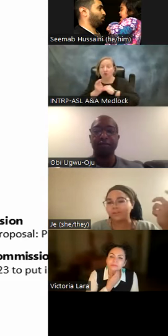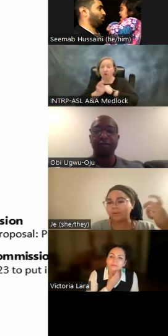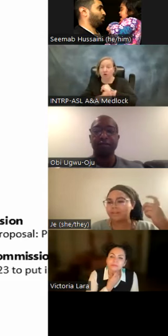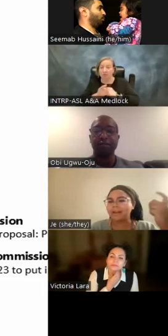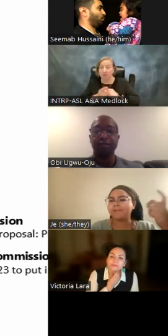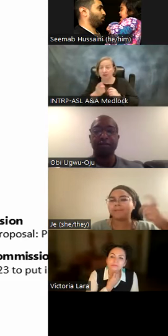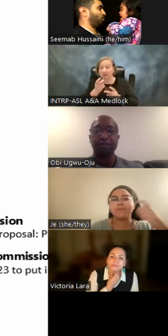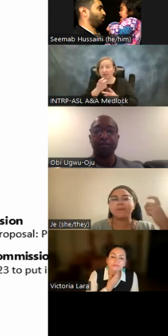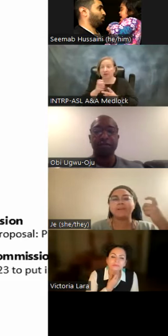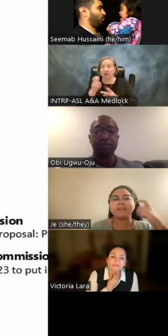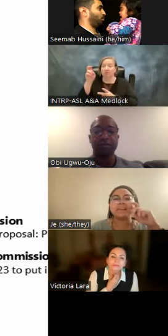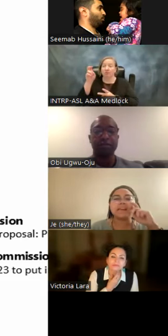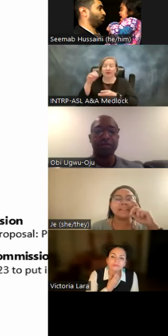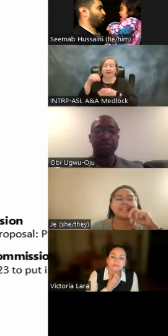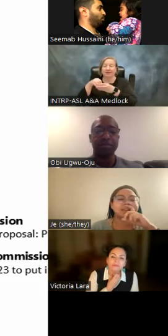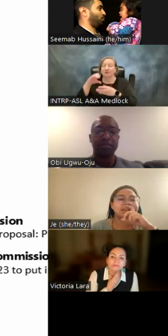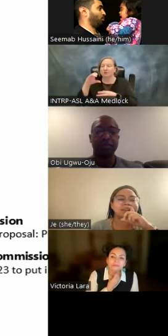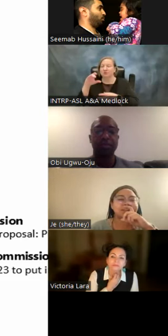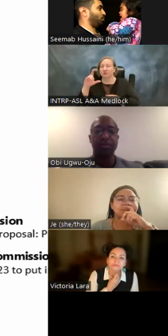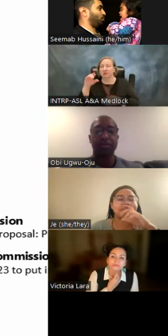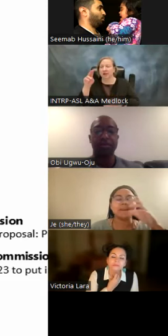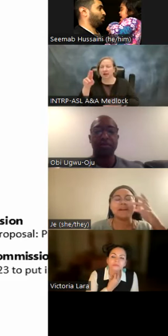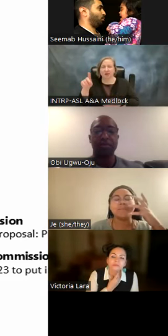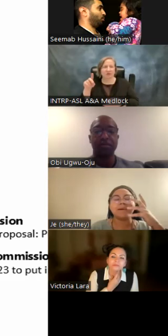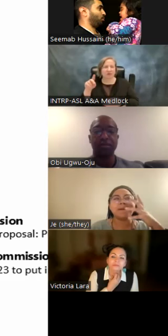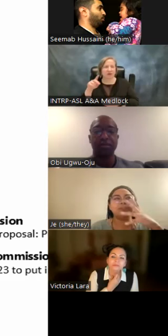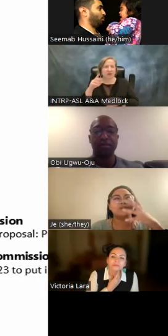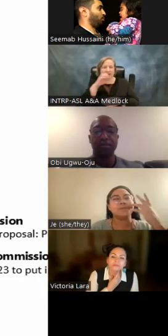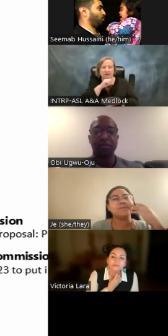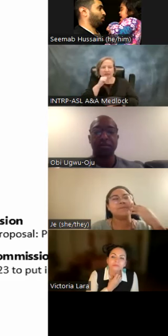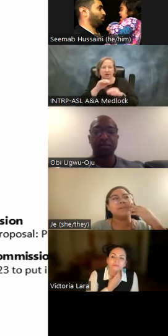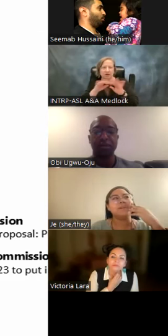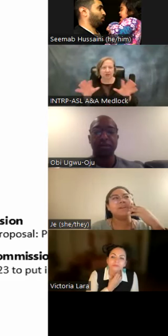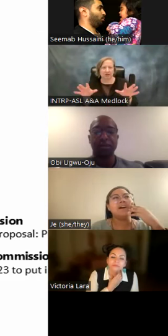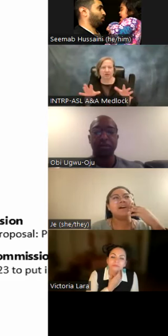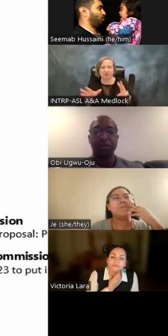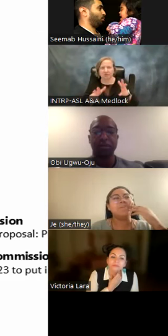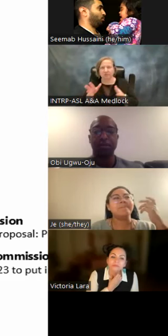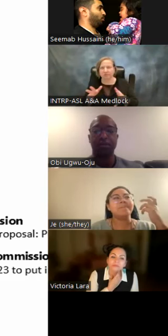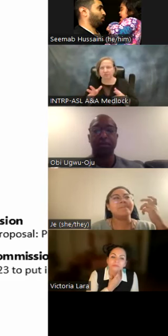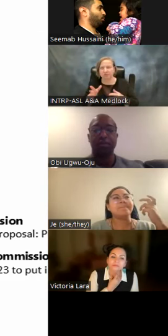upgrade to a cloud? Like what, I guess it's not clear for me. I'm having trouble